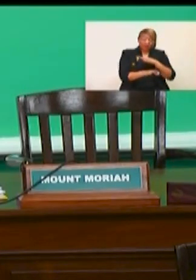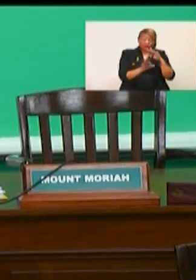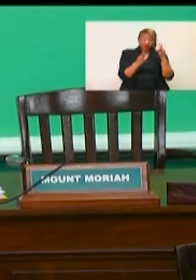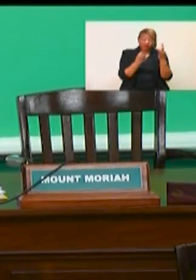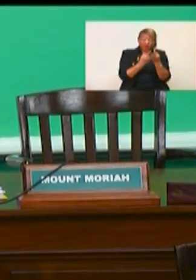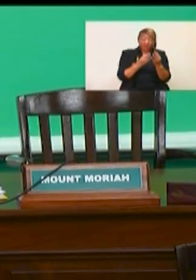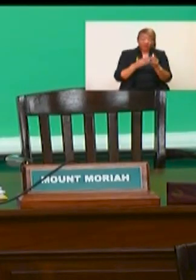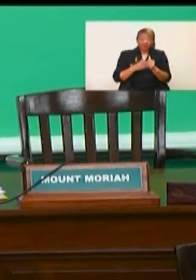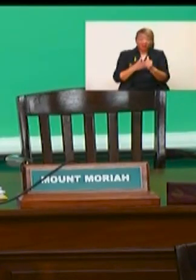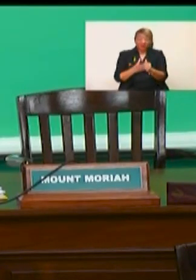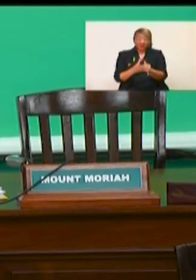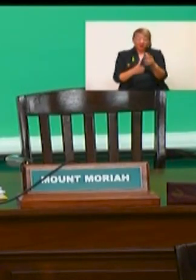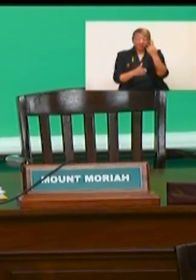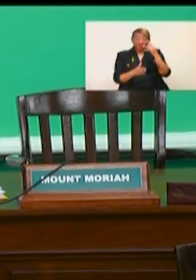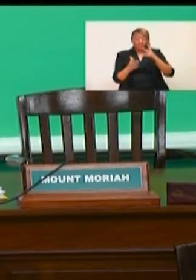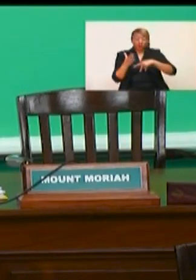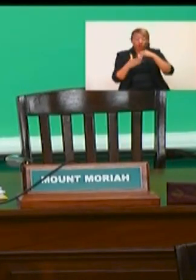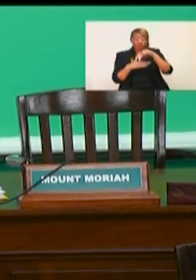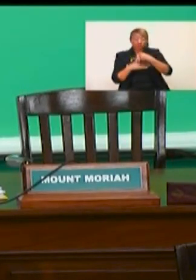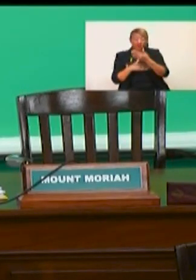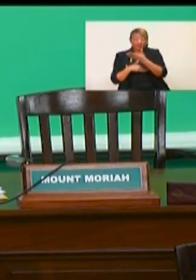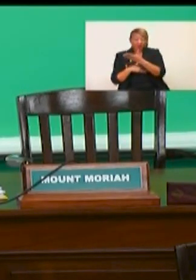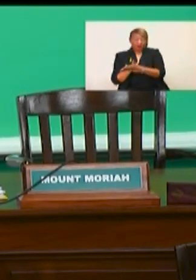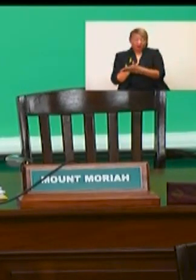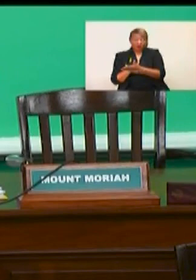led the project there,